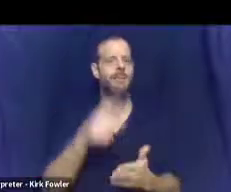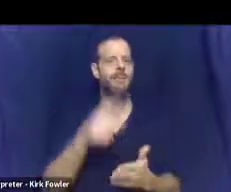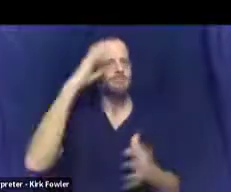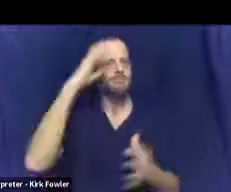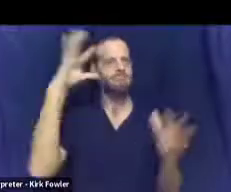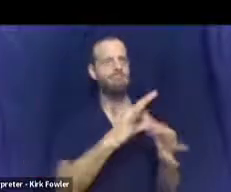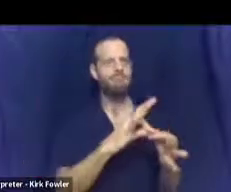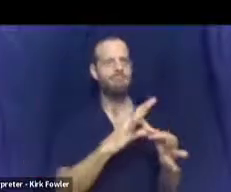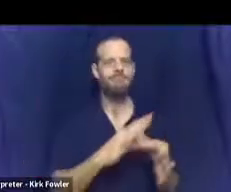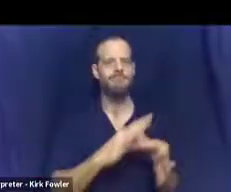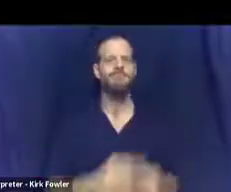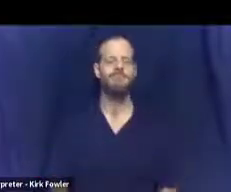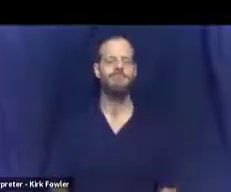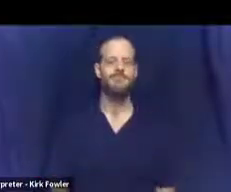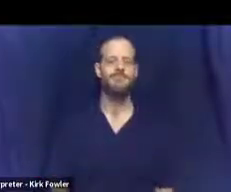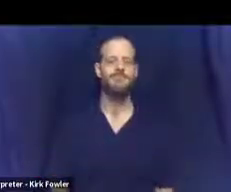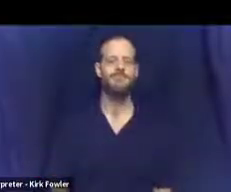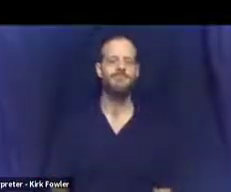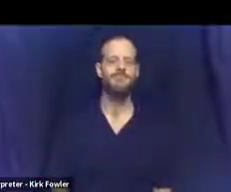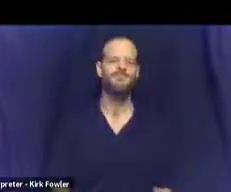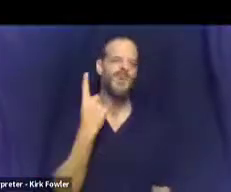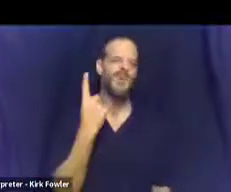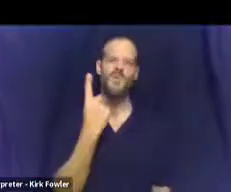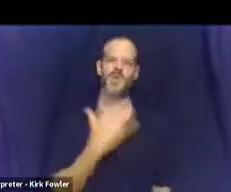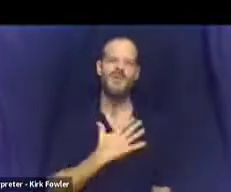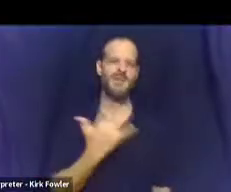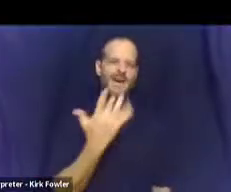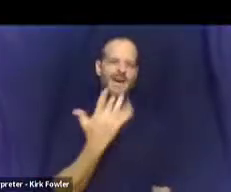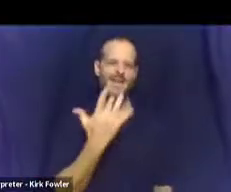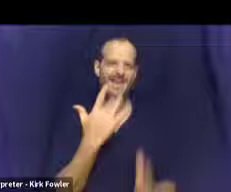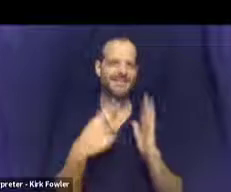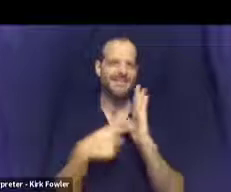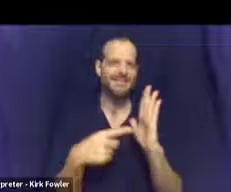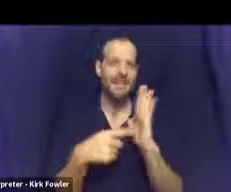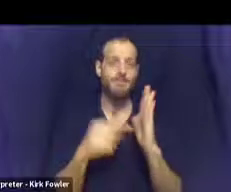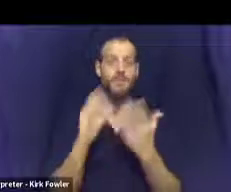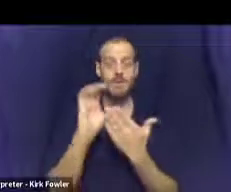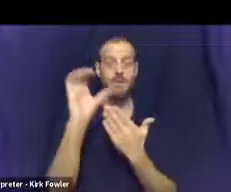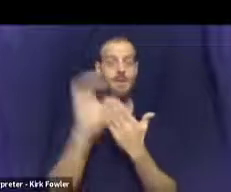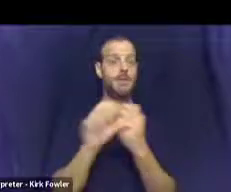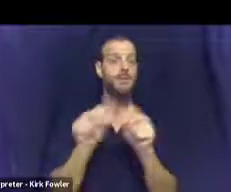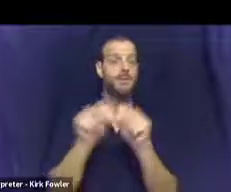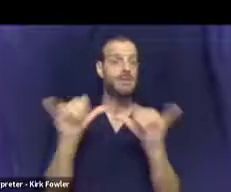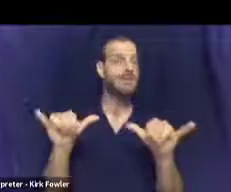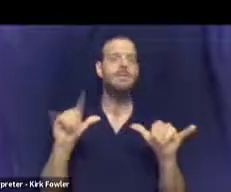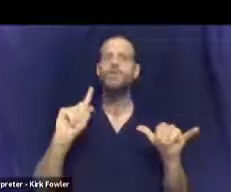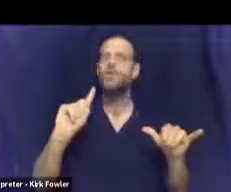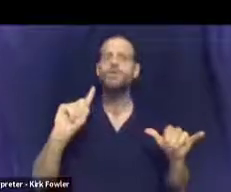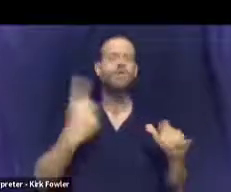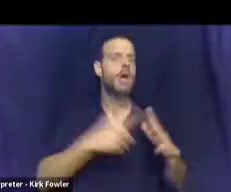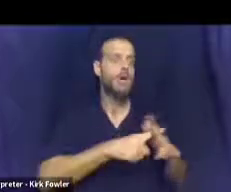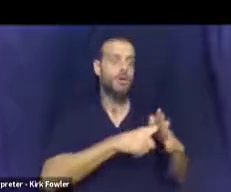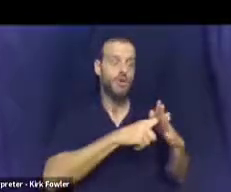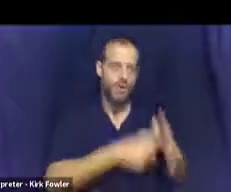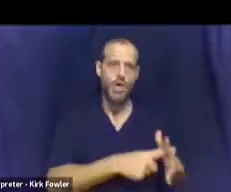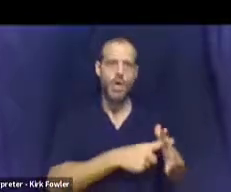But I just this is one of my favorite examples of the calendar system being just a springboard to more communication.